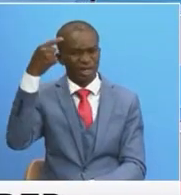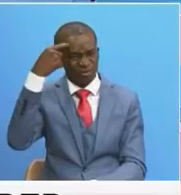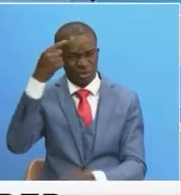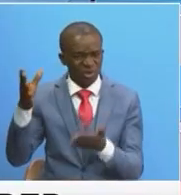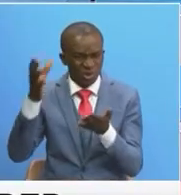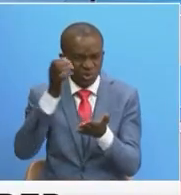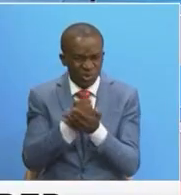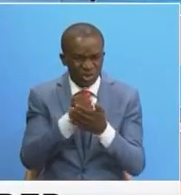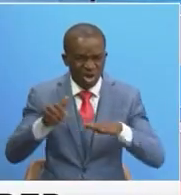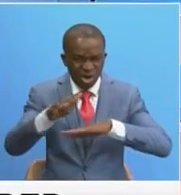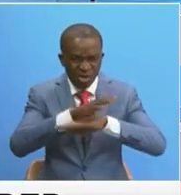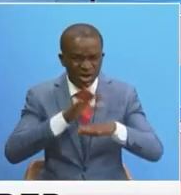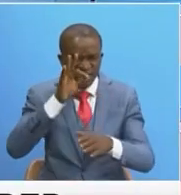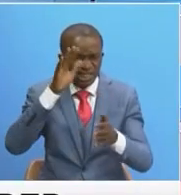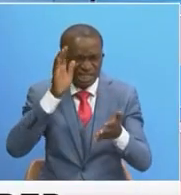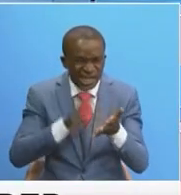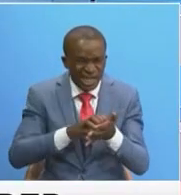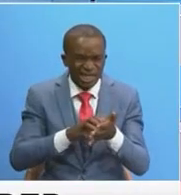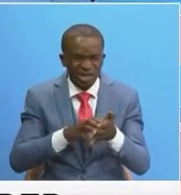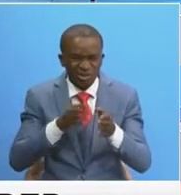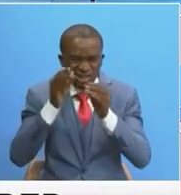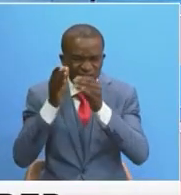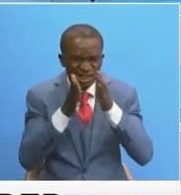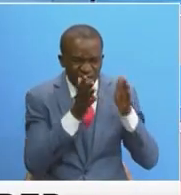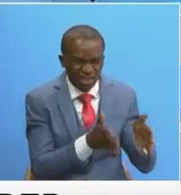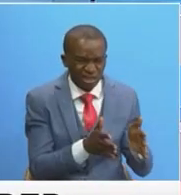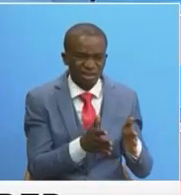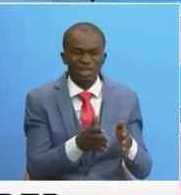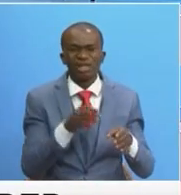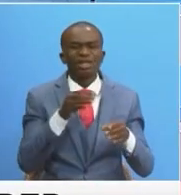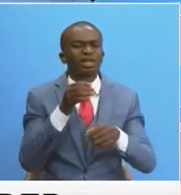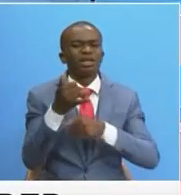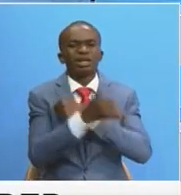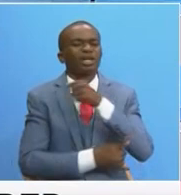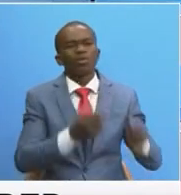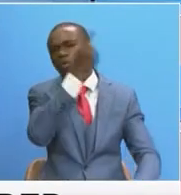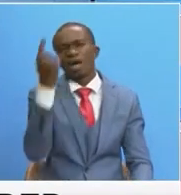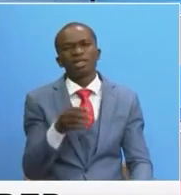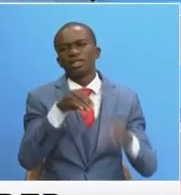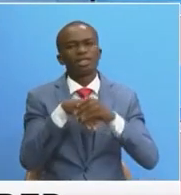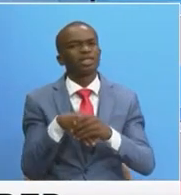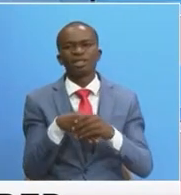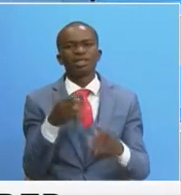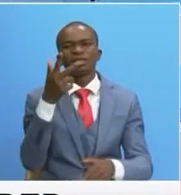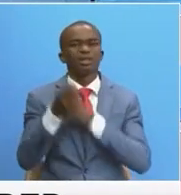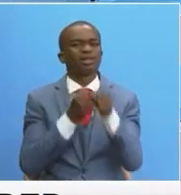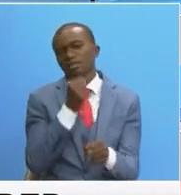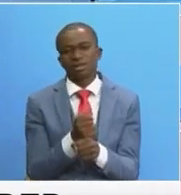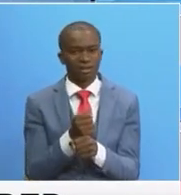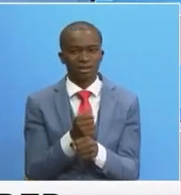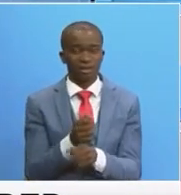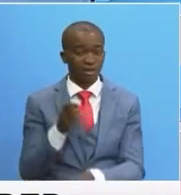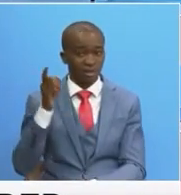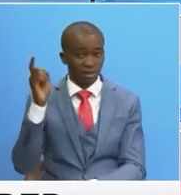39,000 teachers countrywide in 3 years since independence. Mr. Akabeswa said this during the